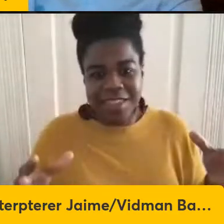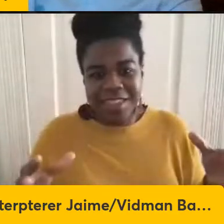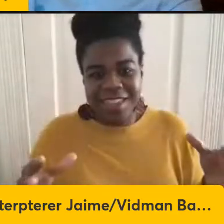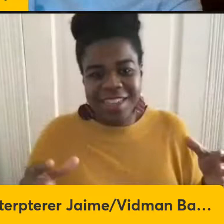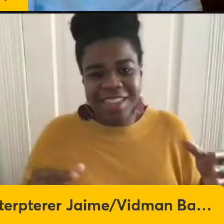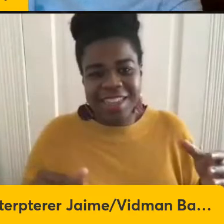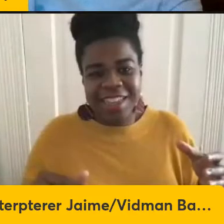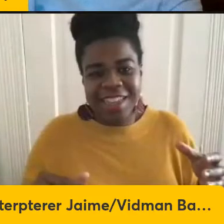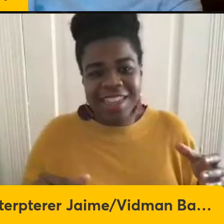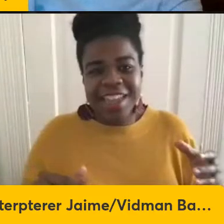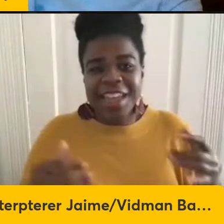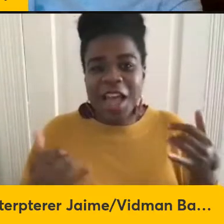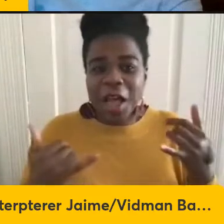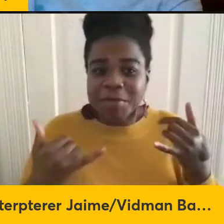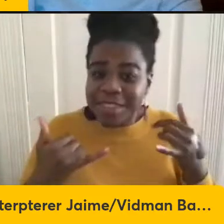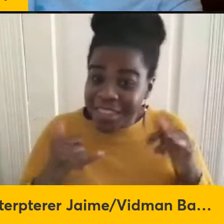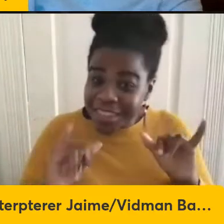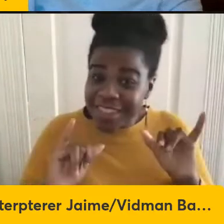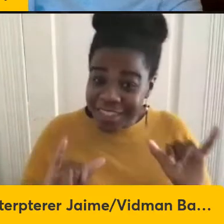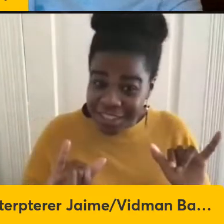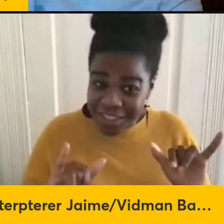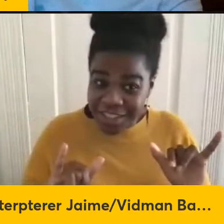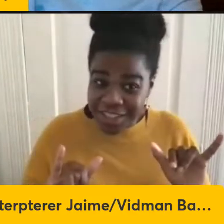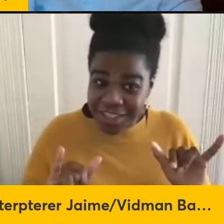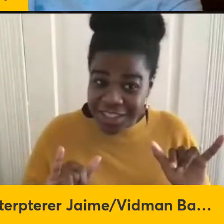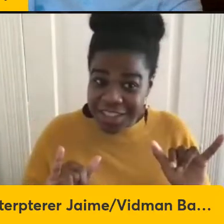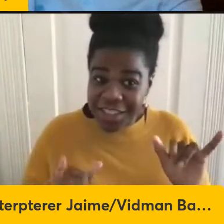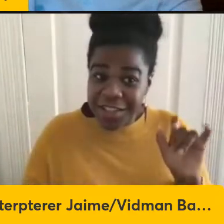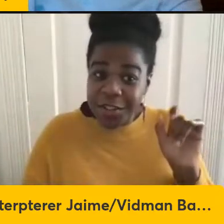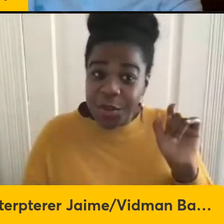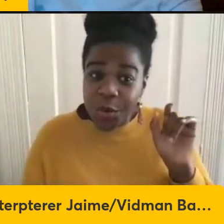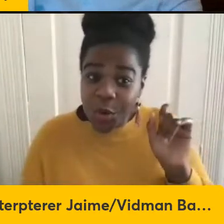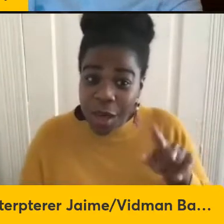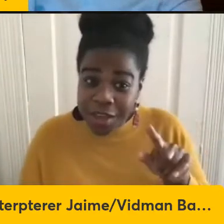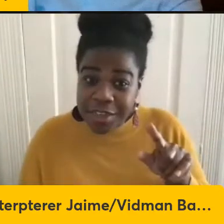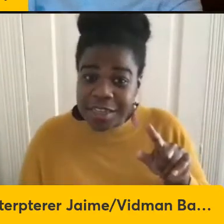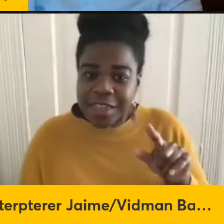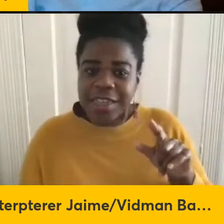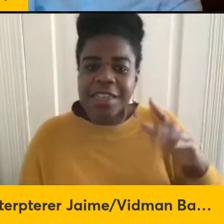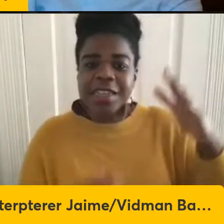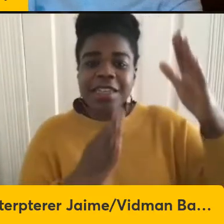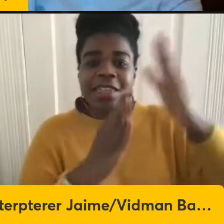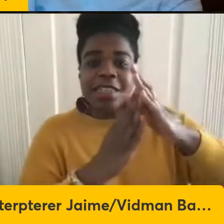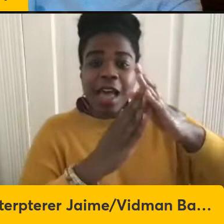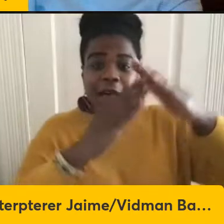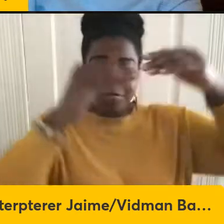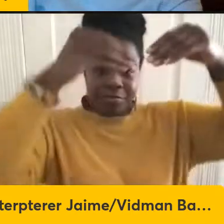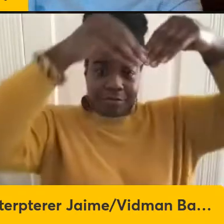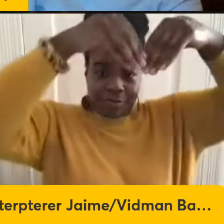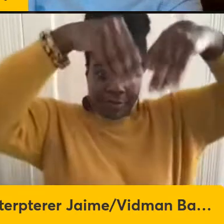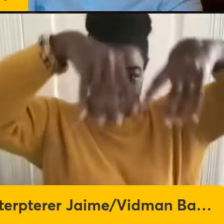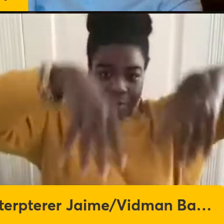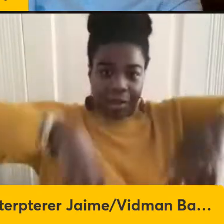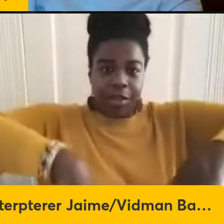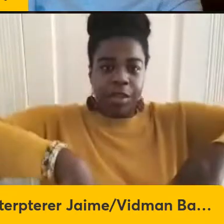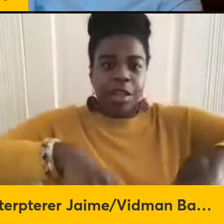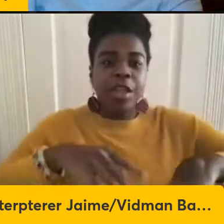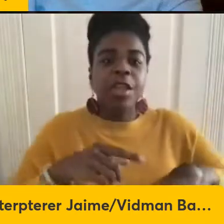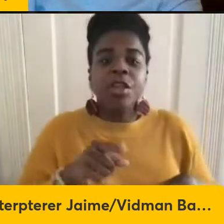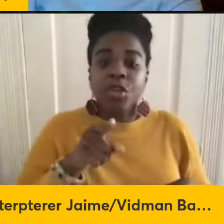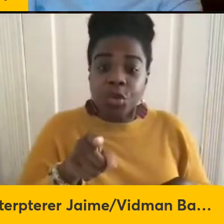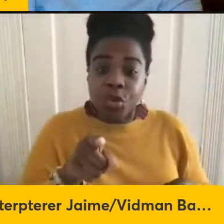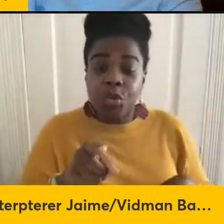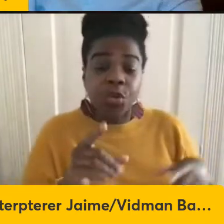I'm gonna still pose the question about, like, what does the top down approach look like? But I think you brought up an